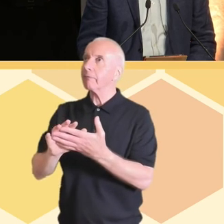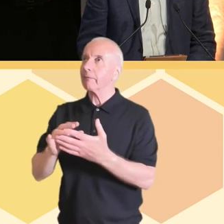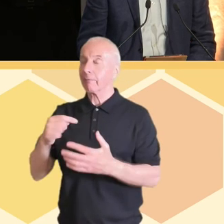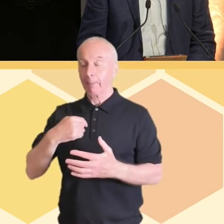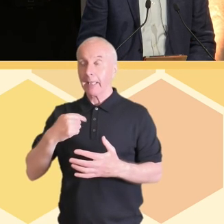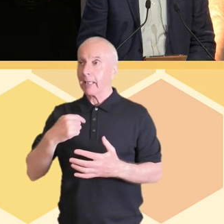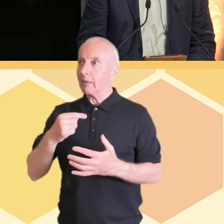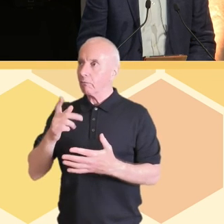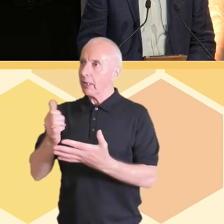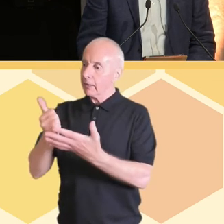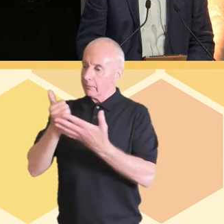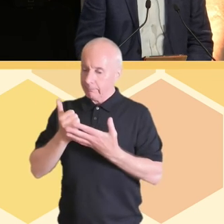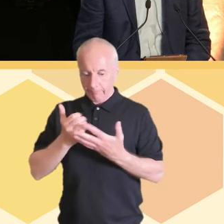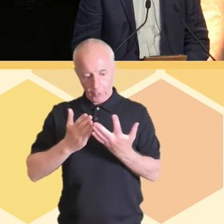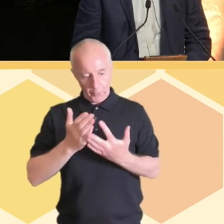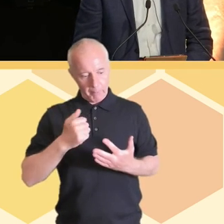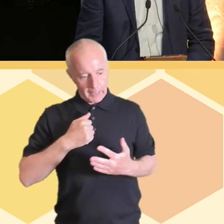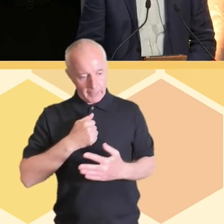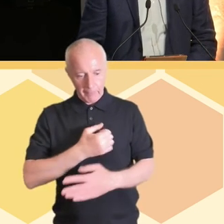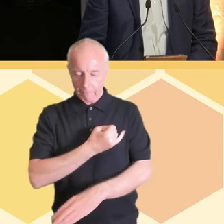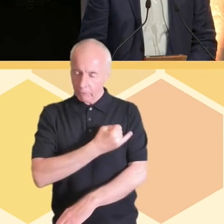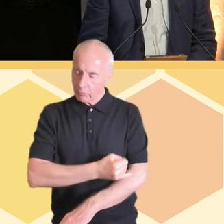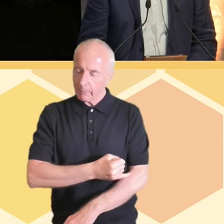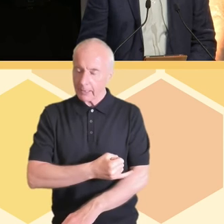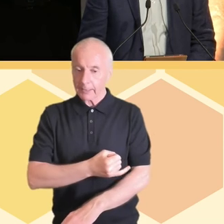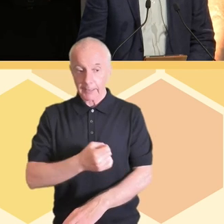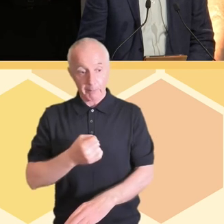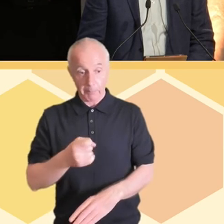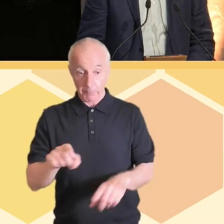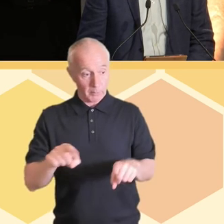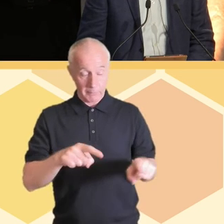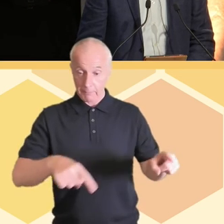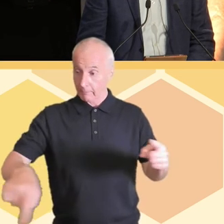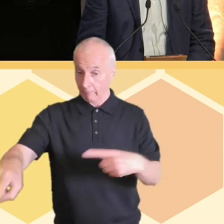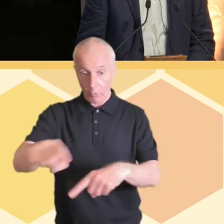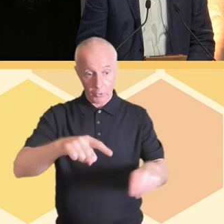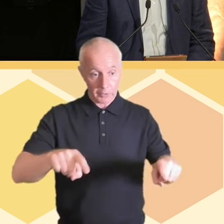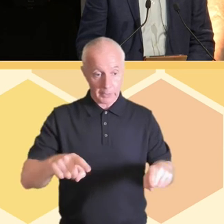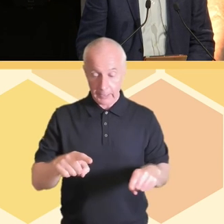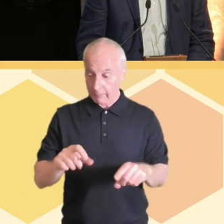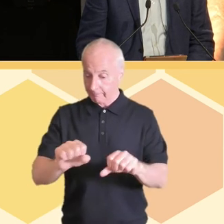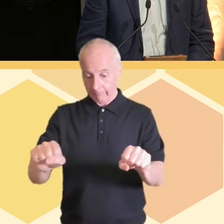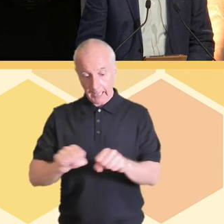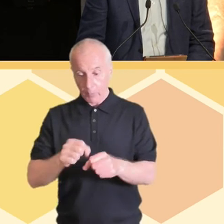vulnerability, as it does to many of us within our movement.